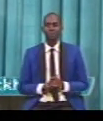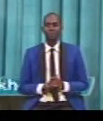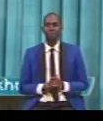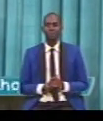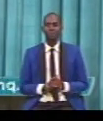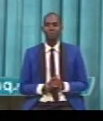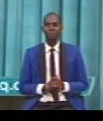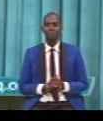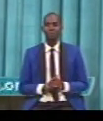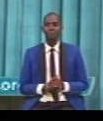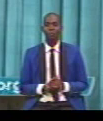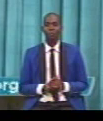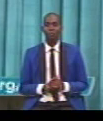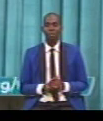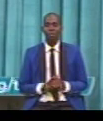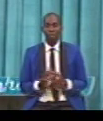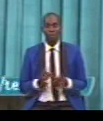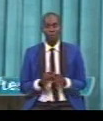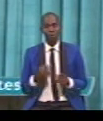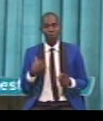As we're waiting, orchestra.